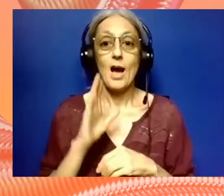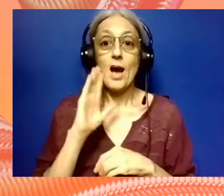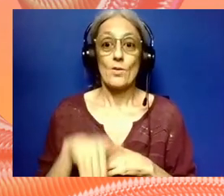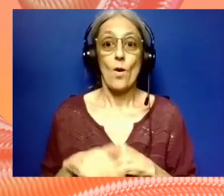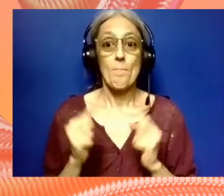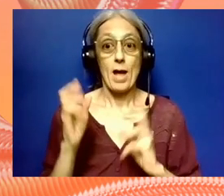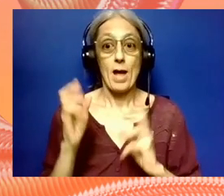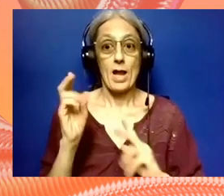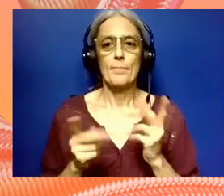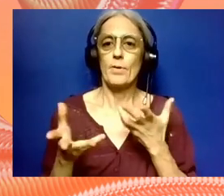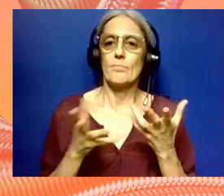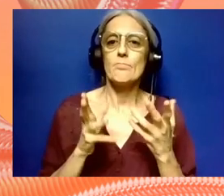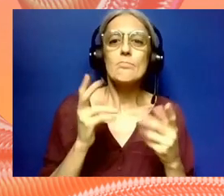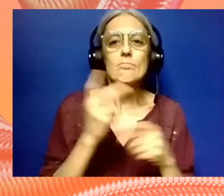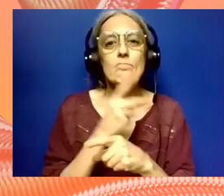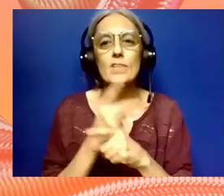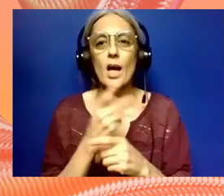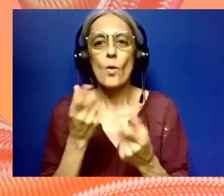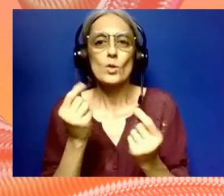there can be a